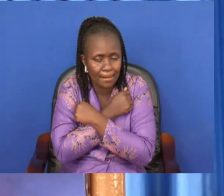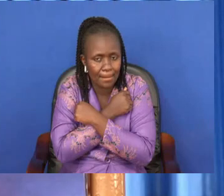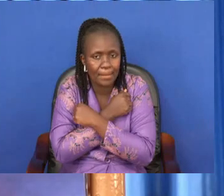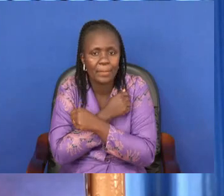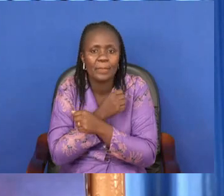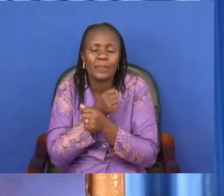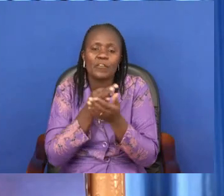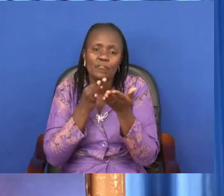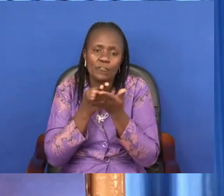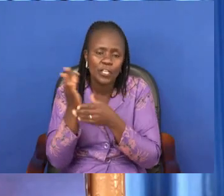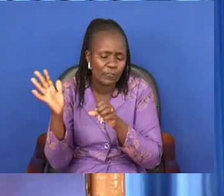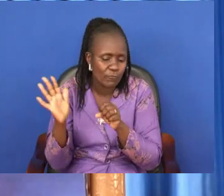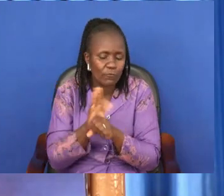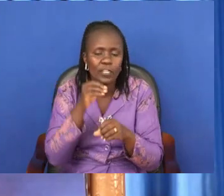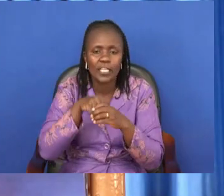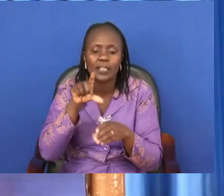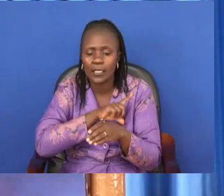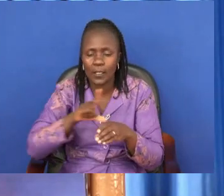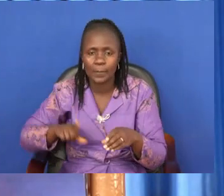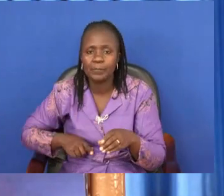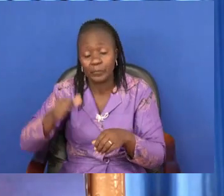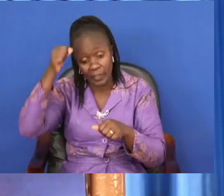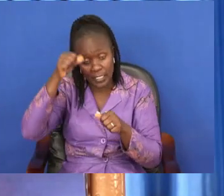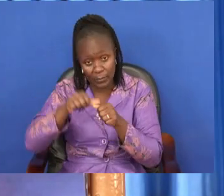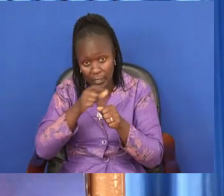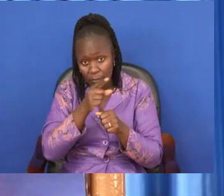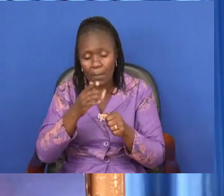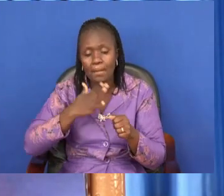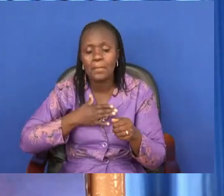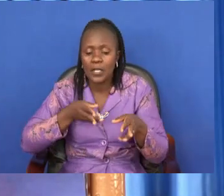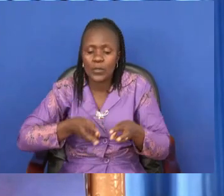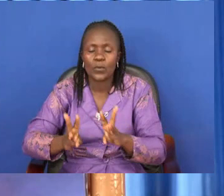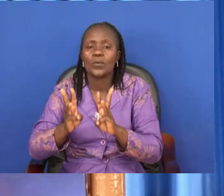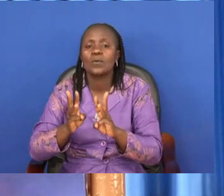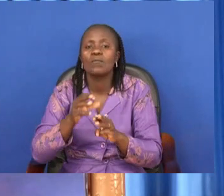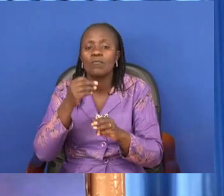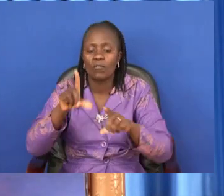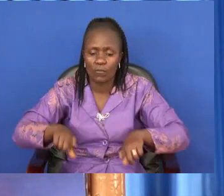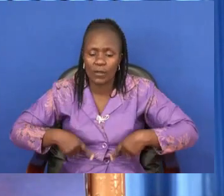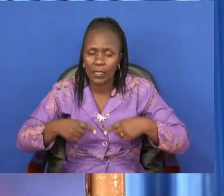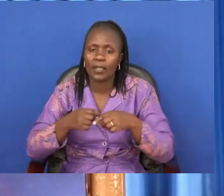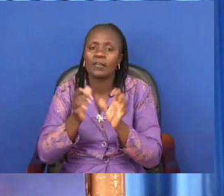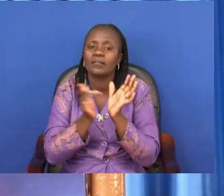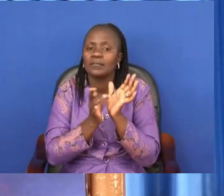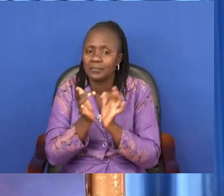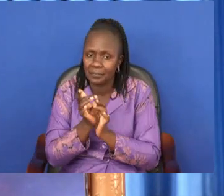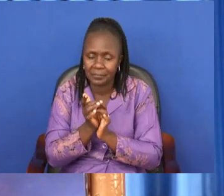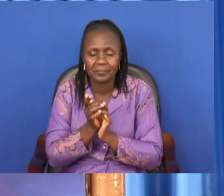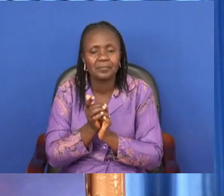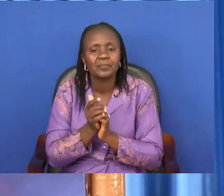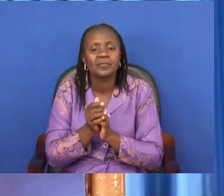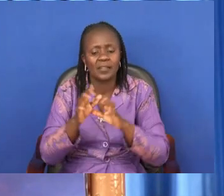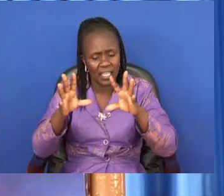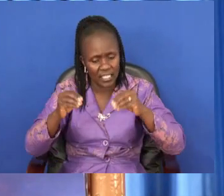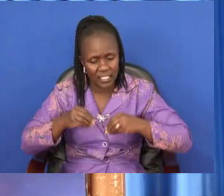who is faithful in the Lord. He will remind you of my way of life in Christ Jesus, which agrees with